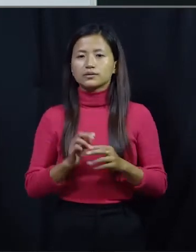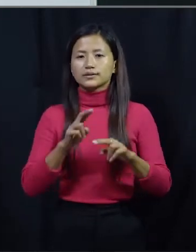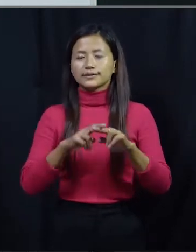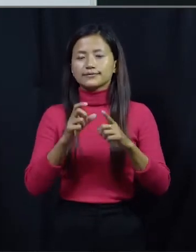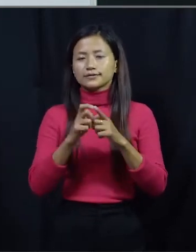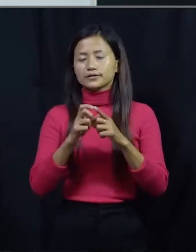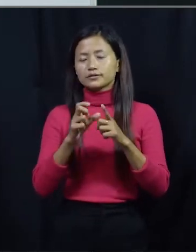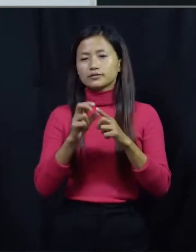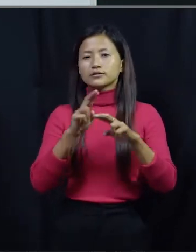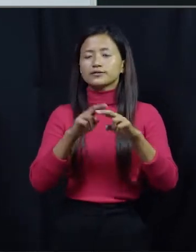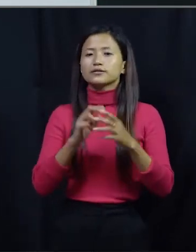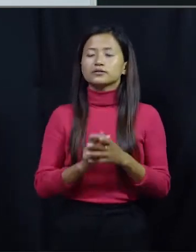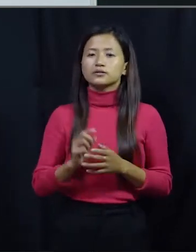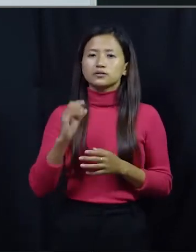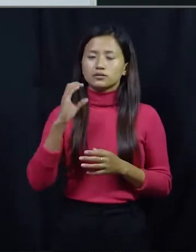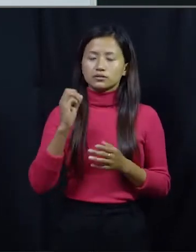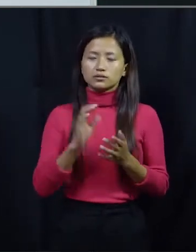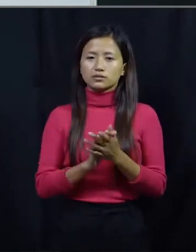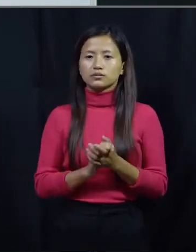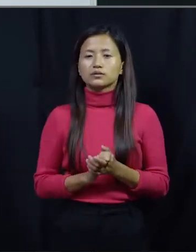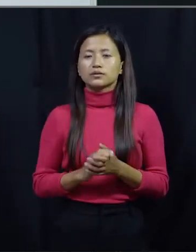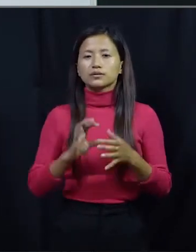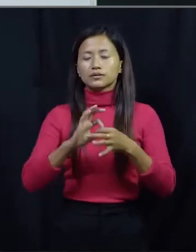the function as a relation